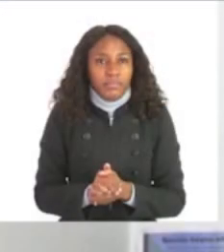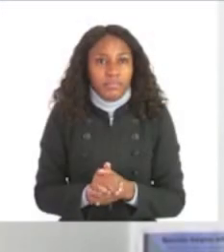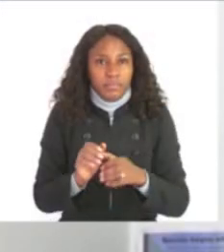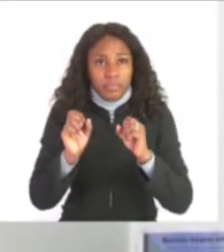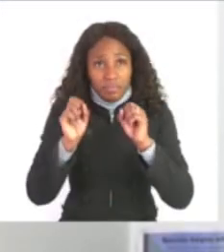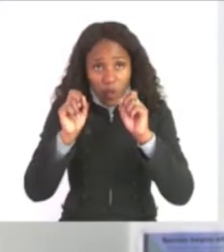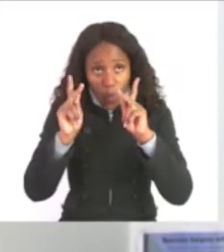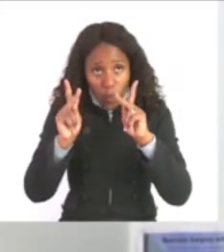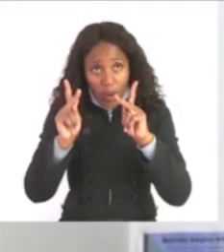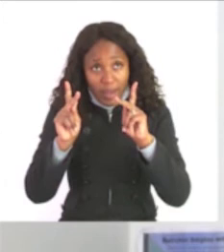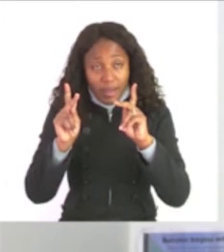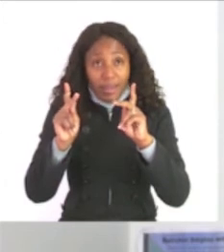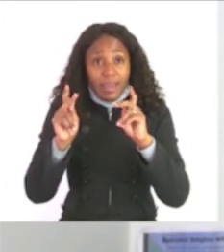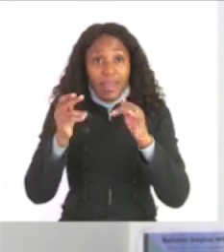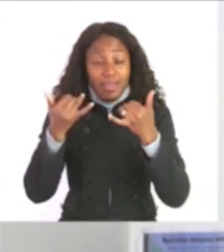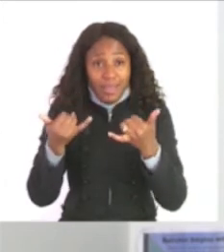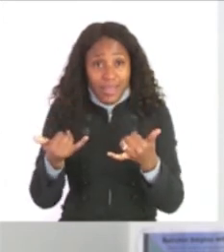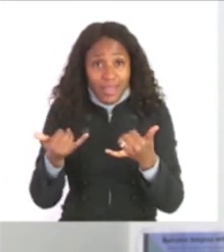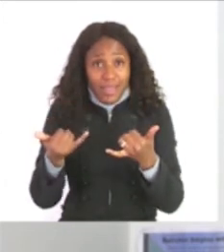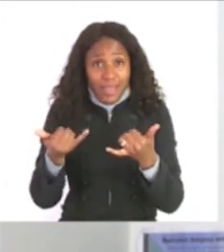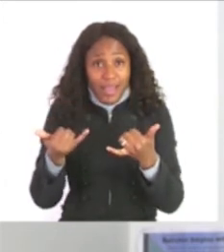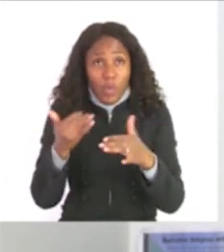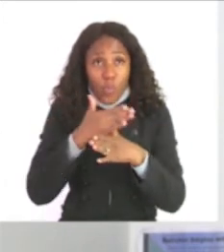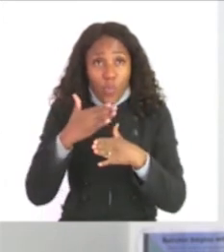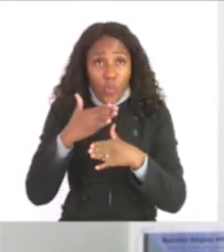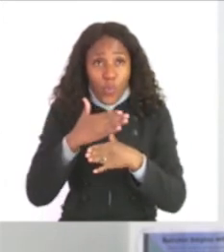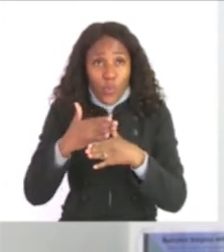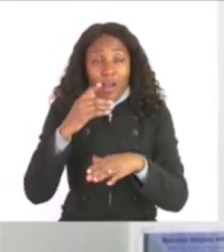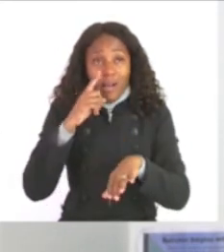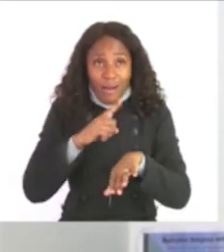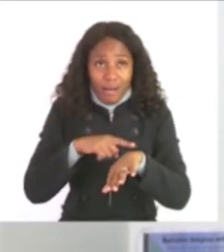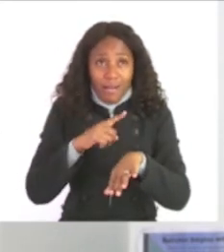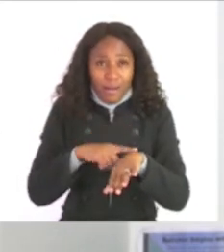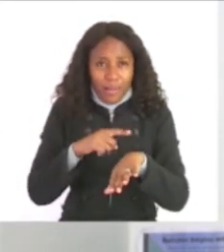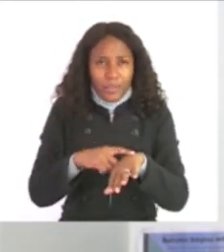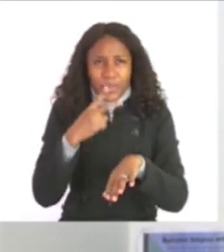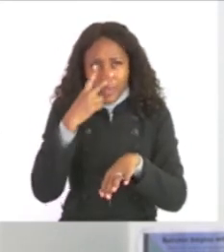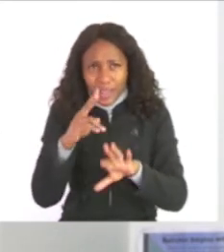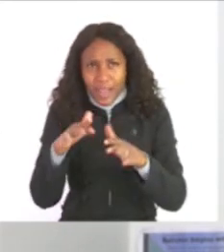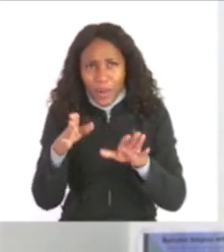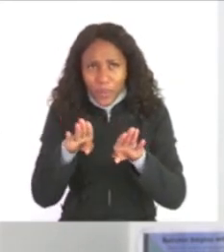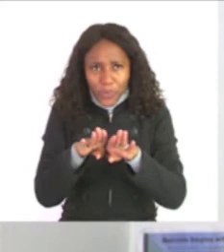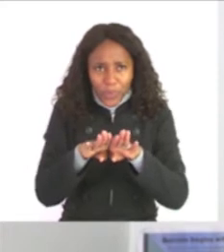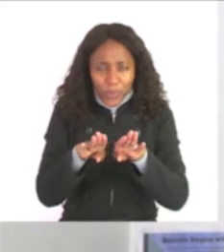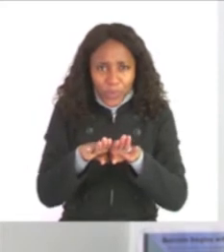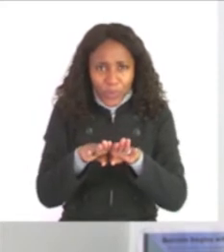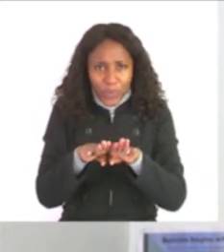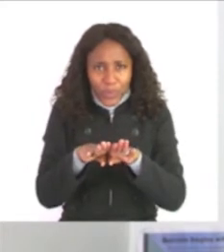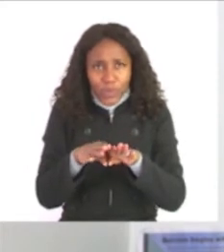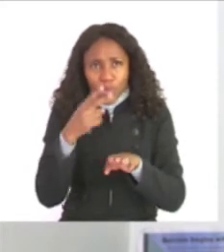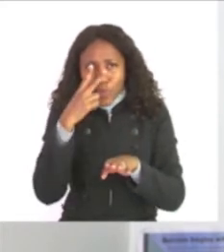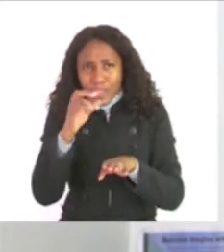Well, boys and girls, Chanel, it's activity time. So let's try to do some activities for you to